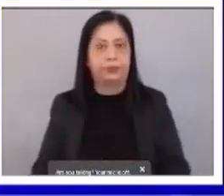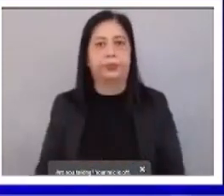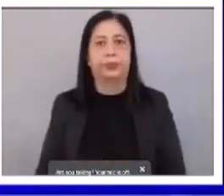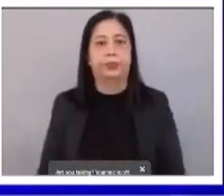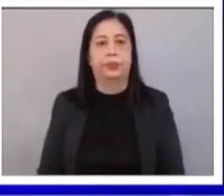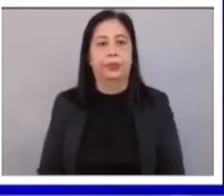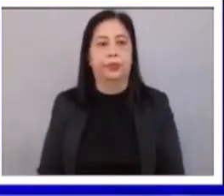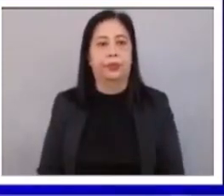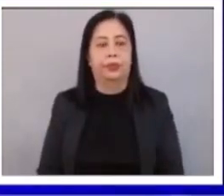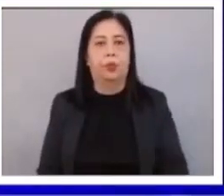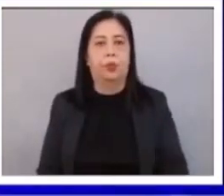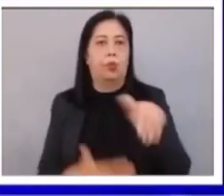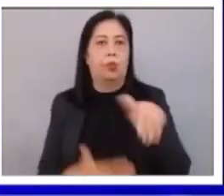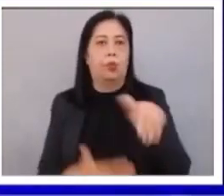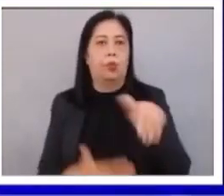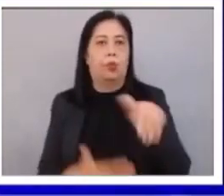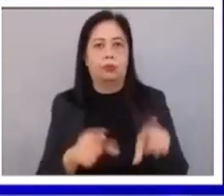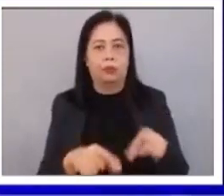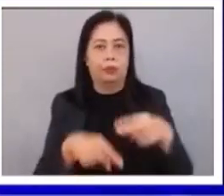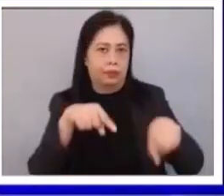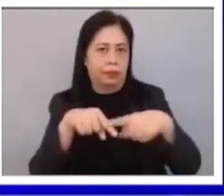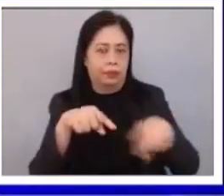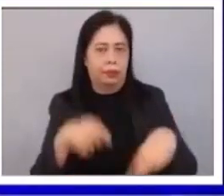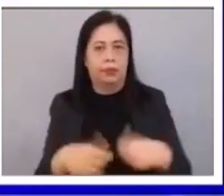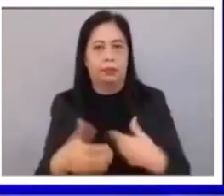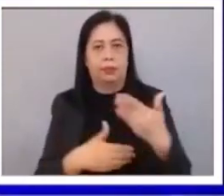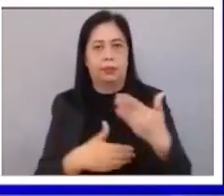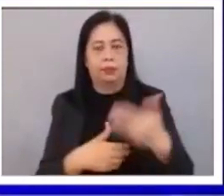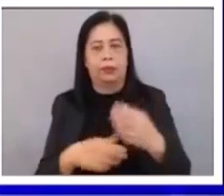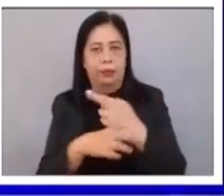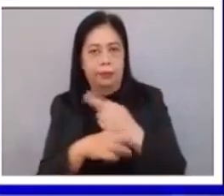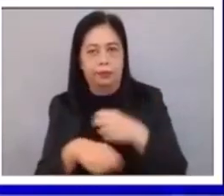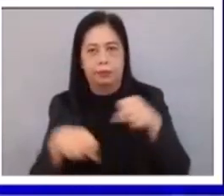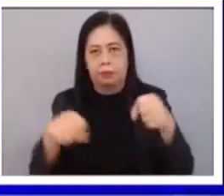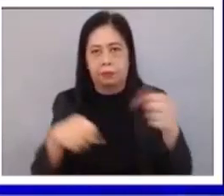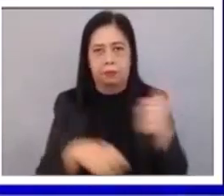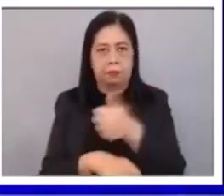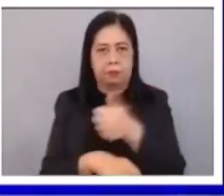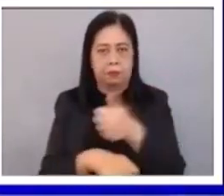wholesale and retail trade, repair of motor vehicles and motorcycles, may dagdag na